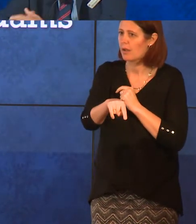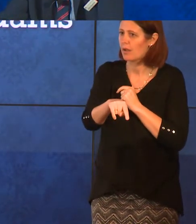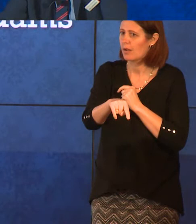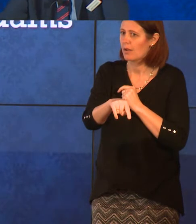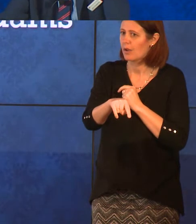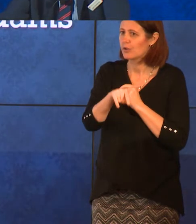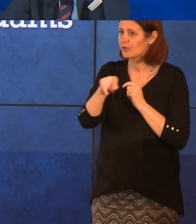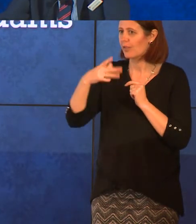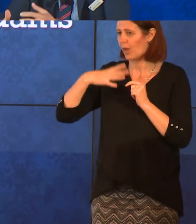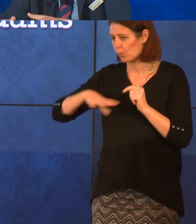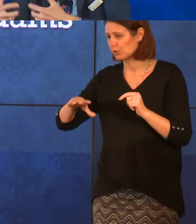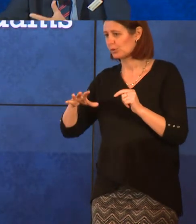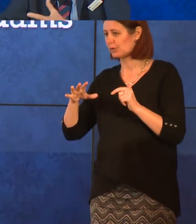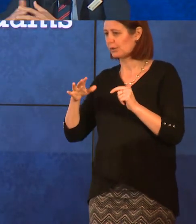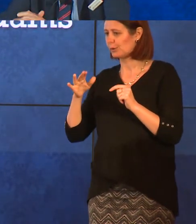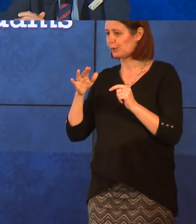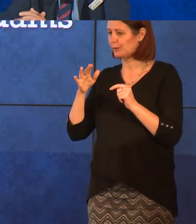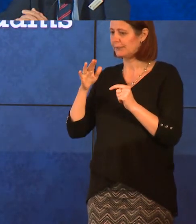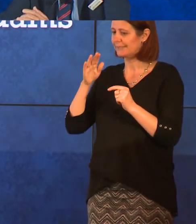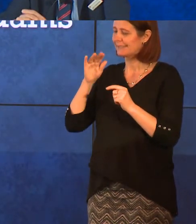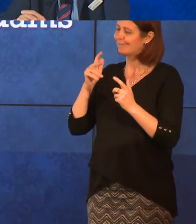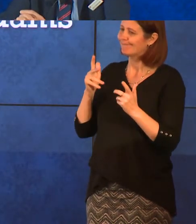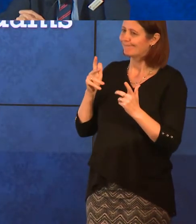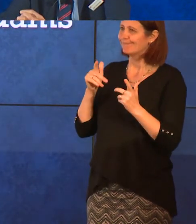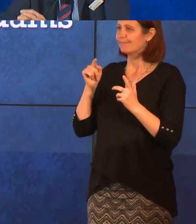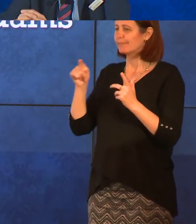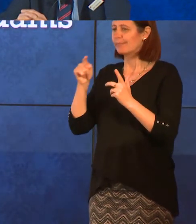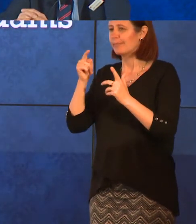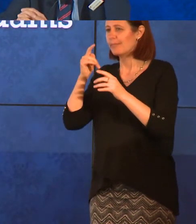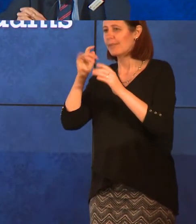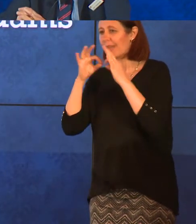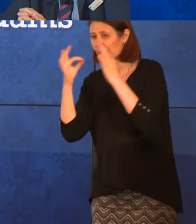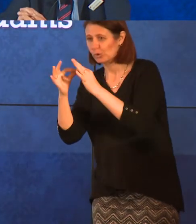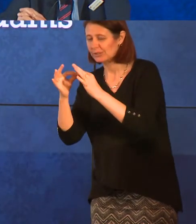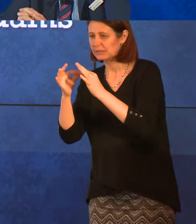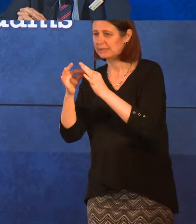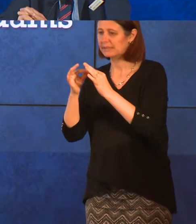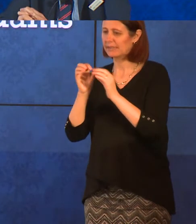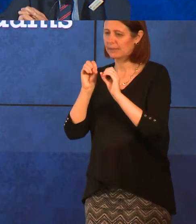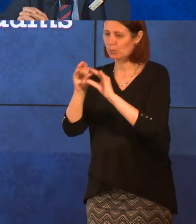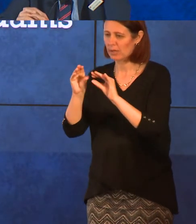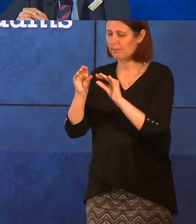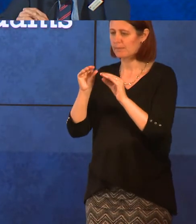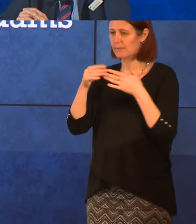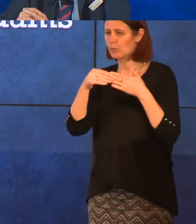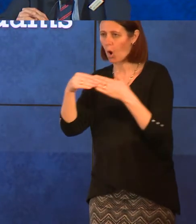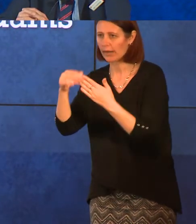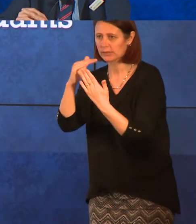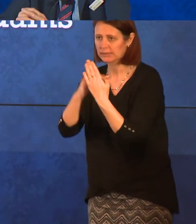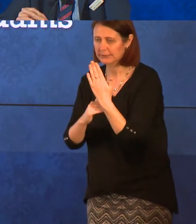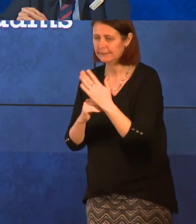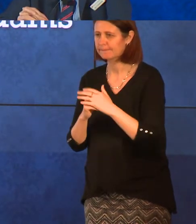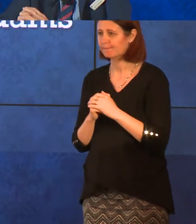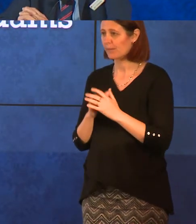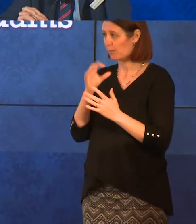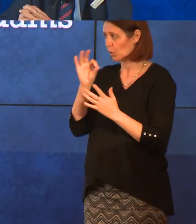I'm absolutely sympathetic to the motivation here. The agency did put out its guidance that, I'm not sure if this